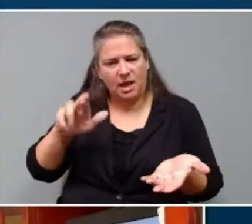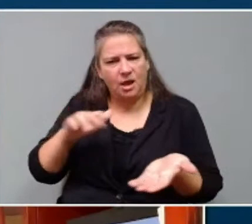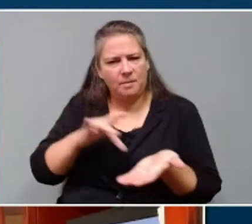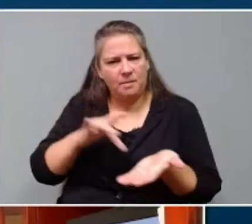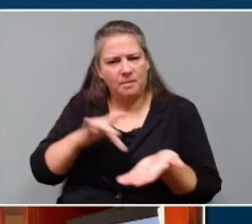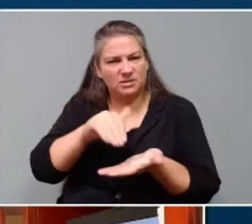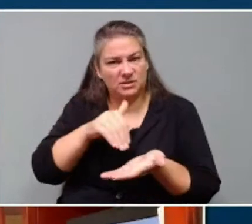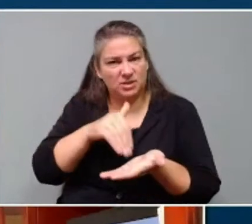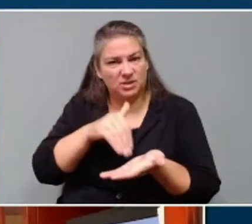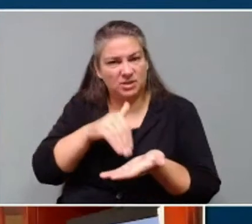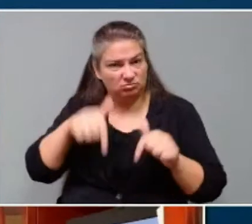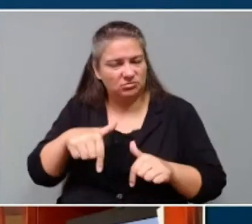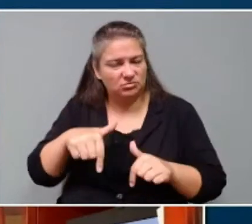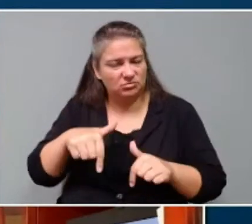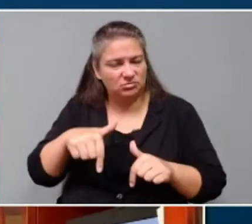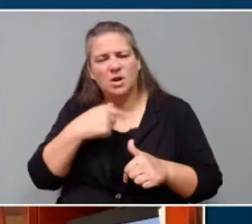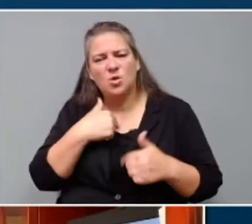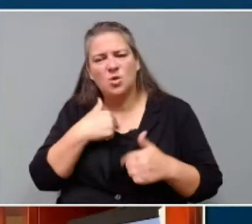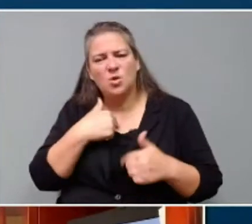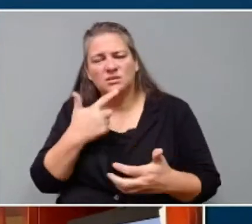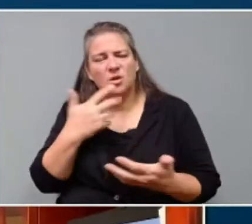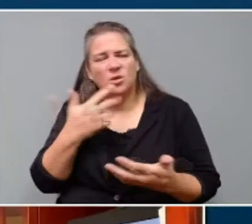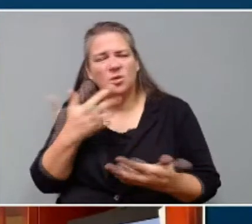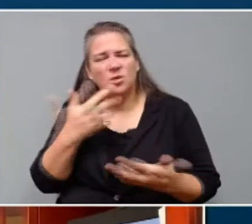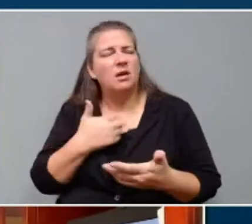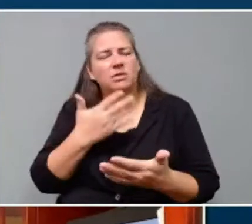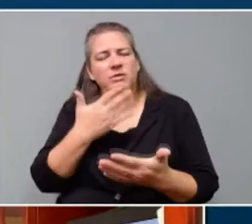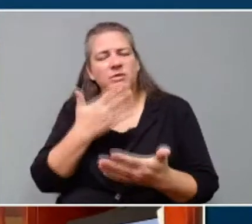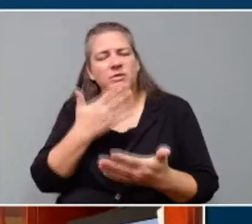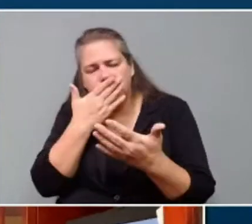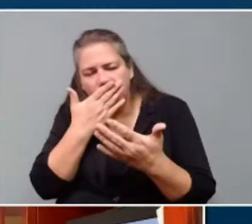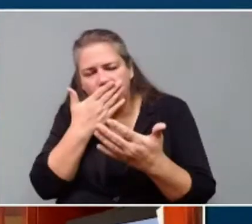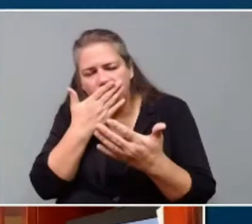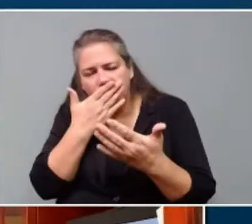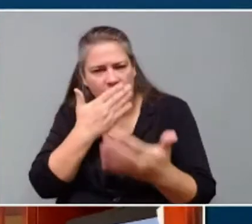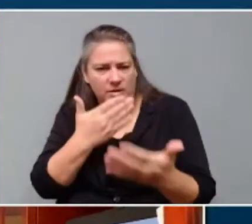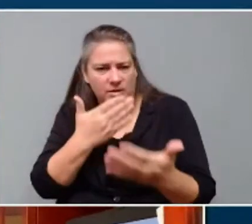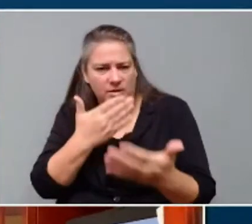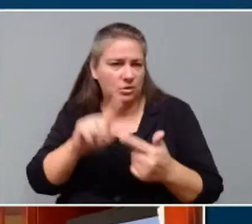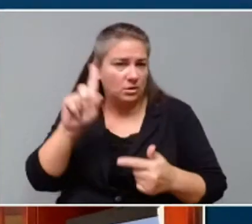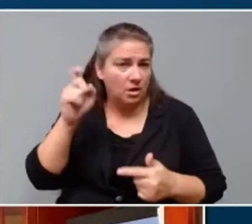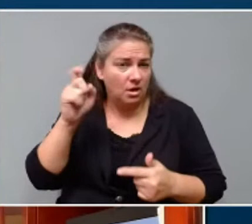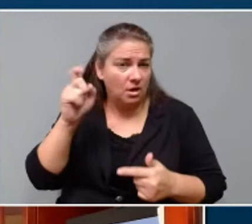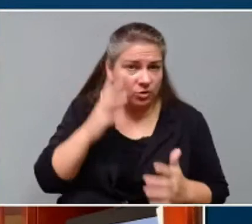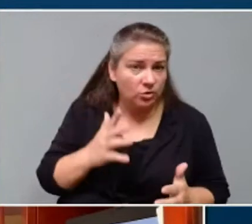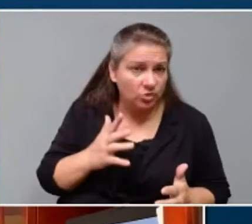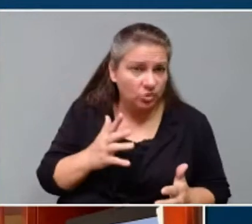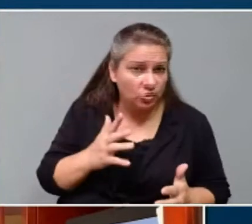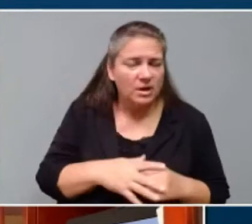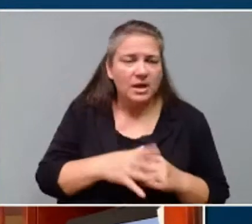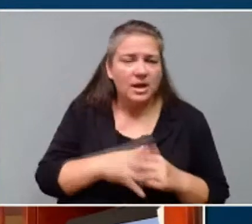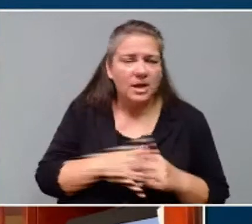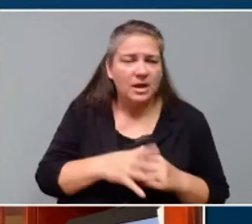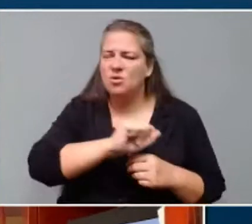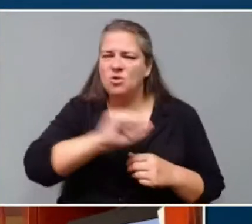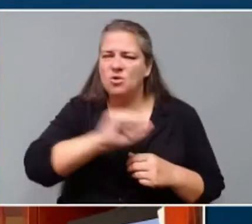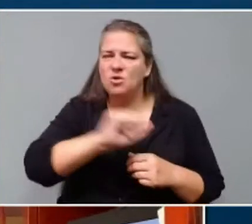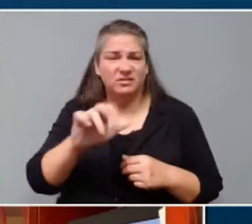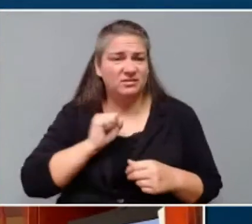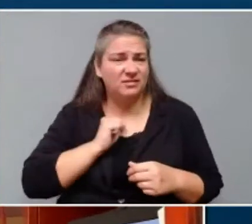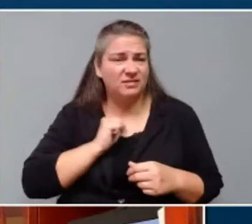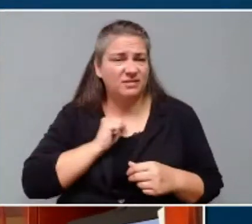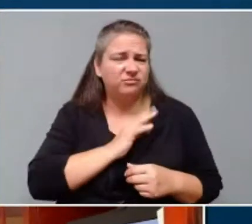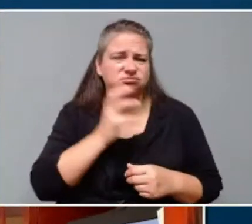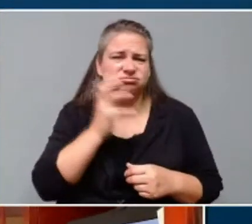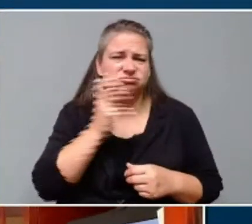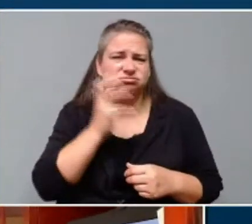my deepest appreciation to Governor Beshear and his entire staff for their